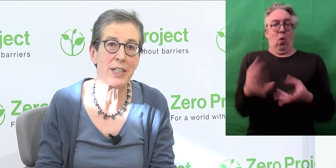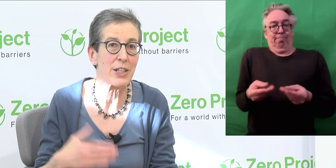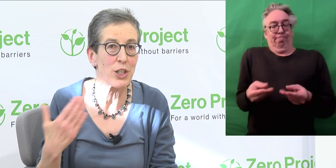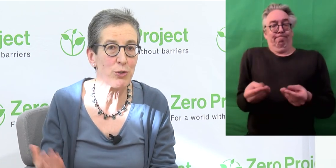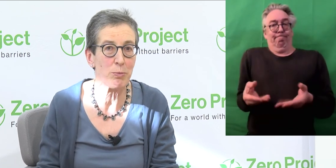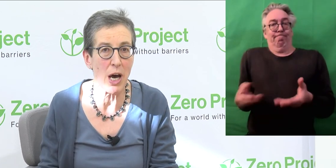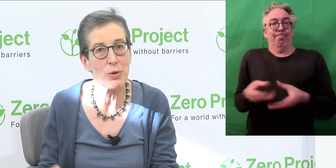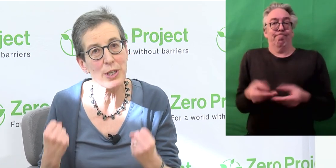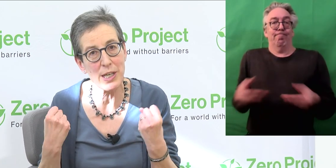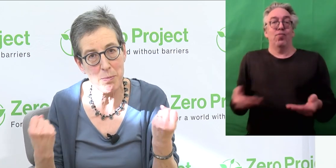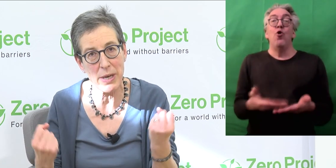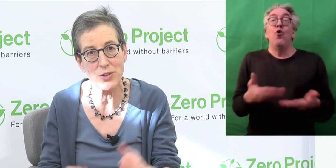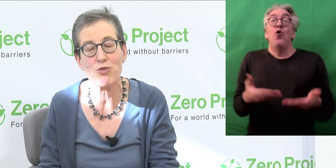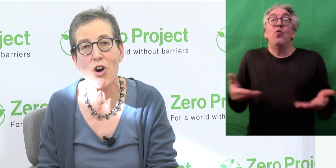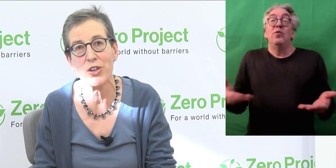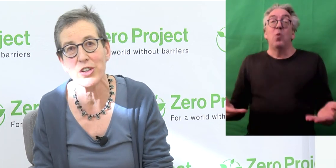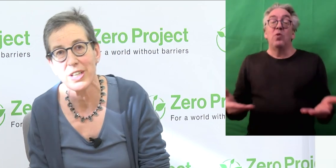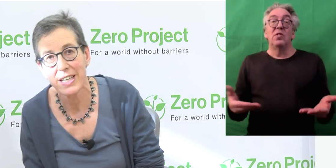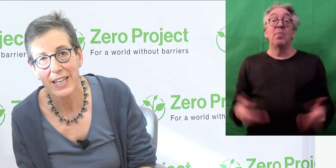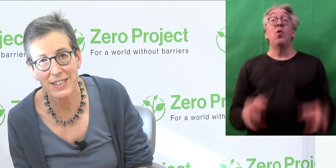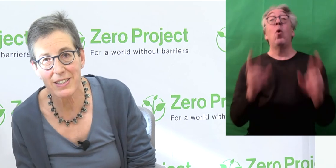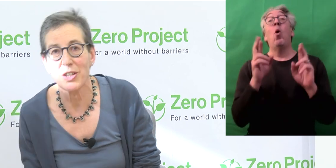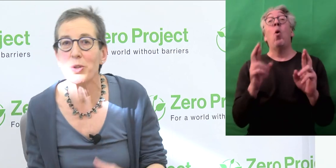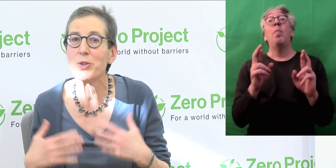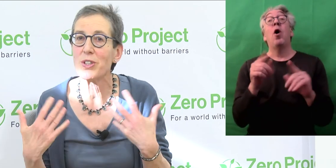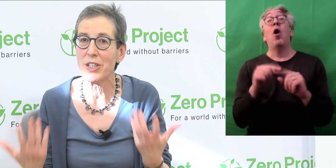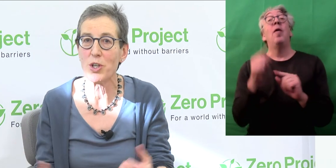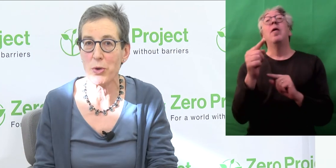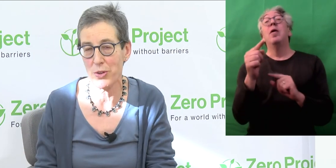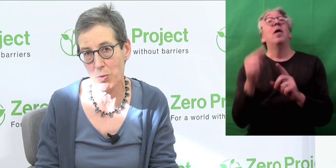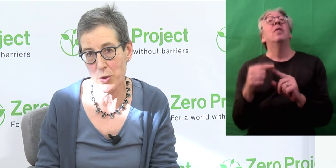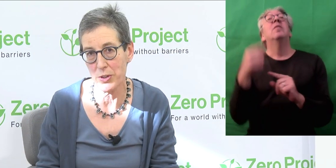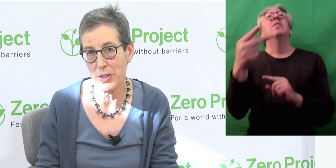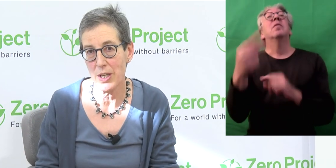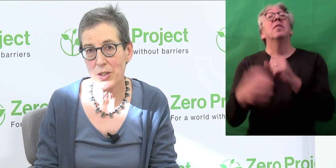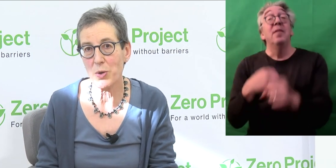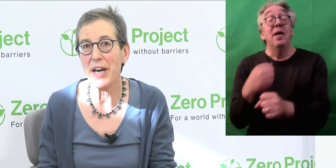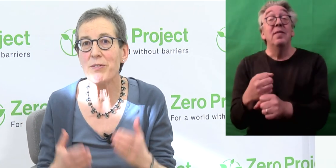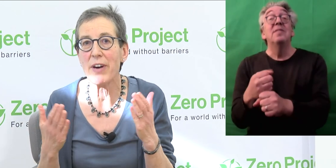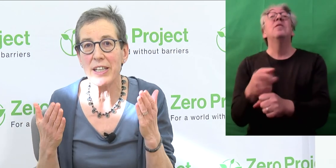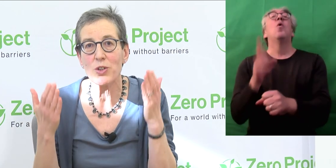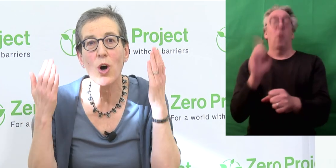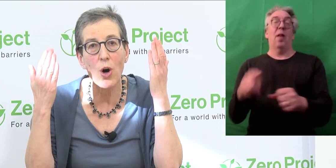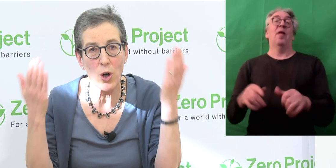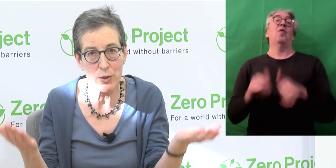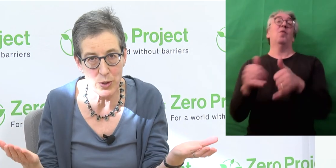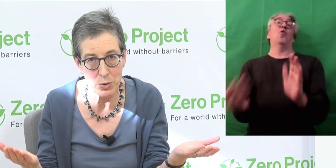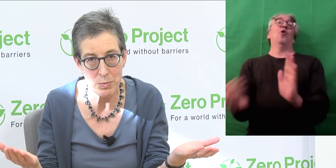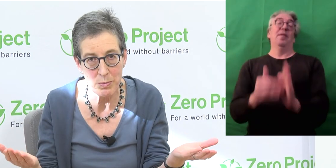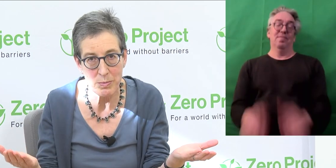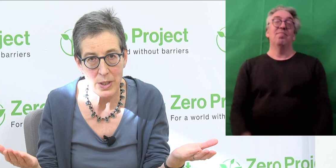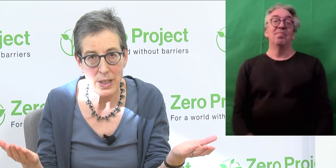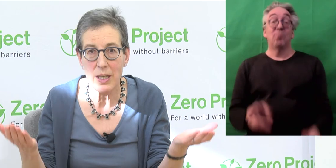in a year from now, come back stronger and continue with the award. So I invite all of